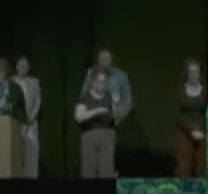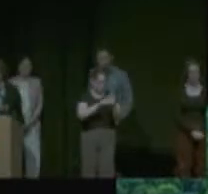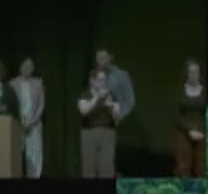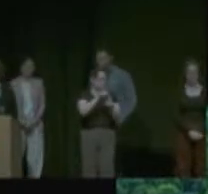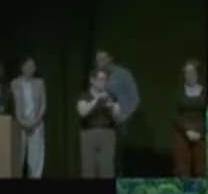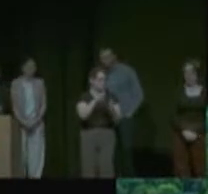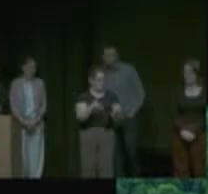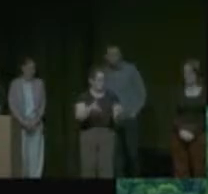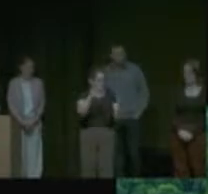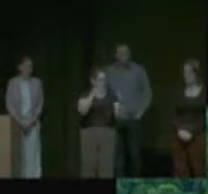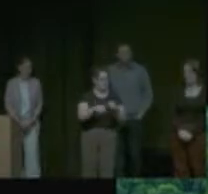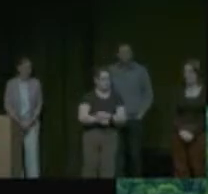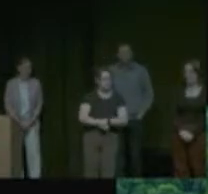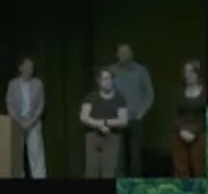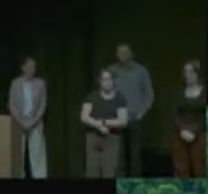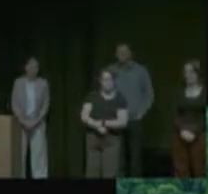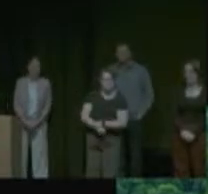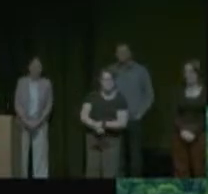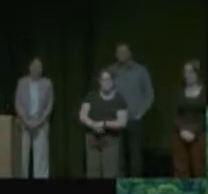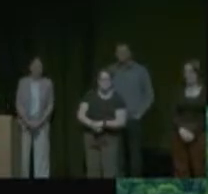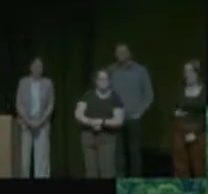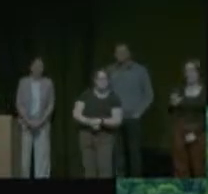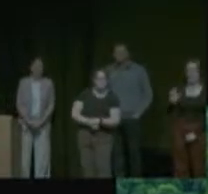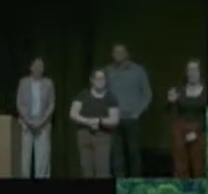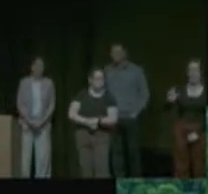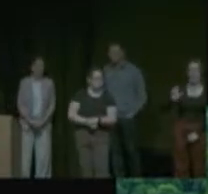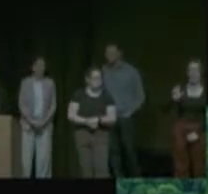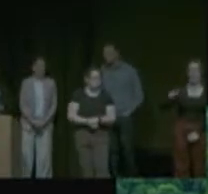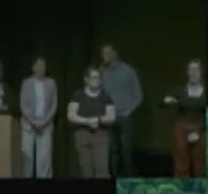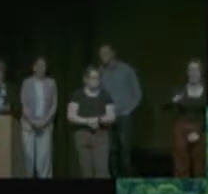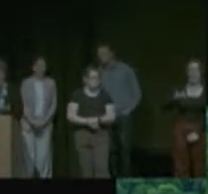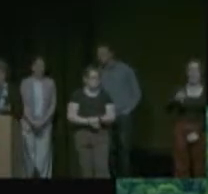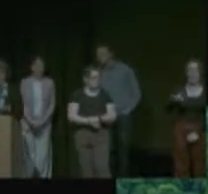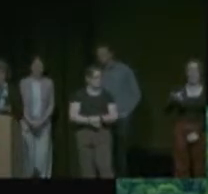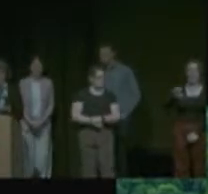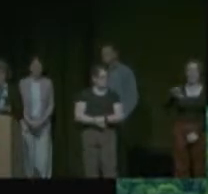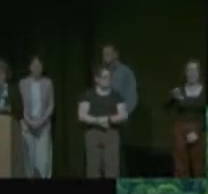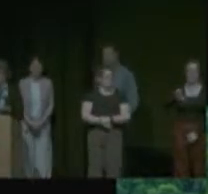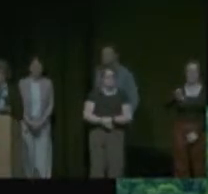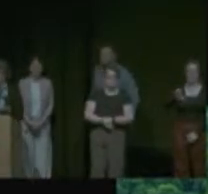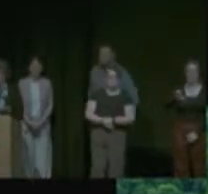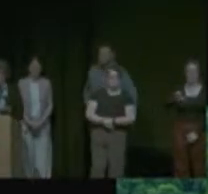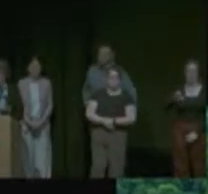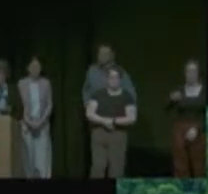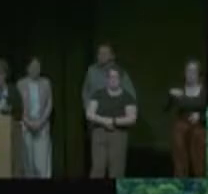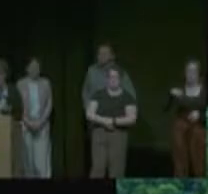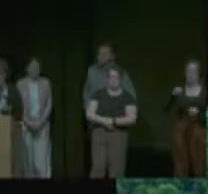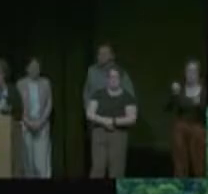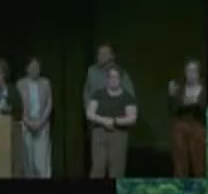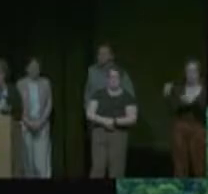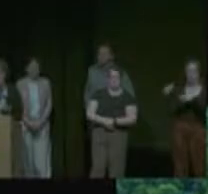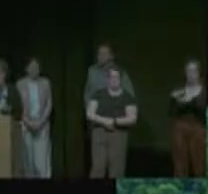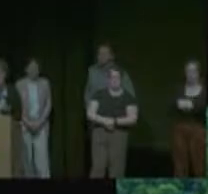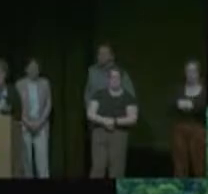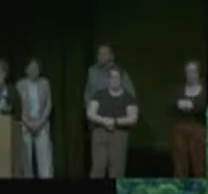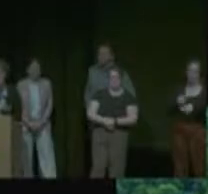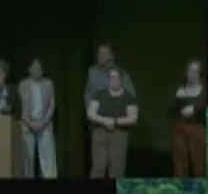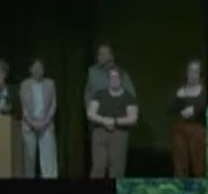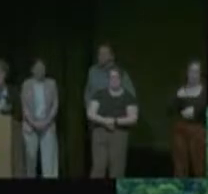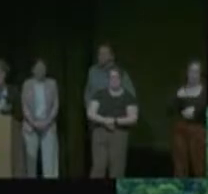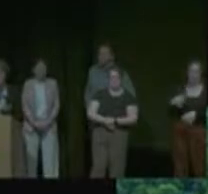In the late 1800s, this was a real tourism hotspot, and I imagine you've been imagining what will be